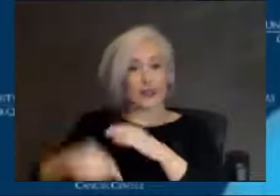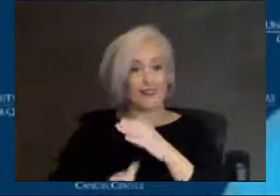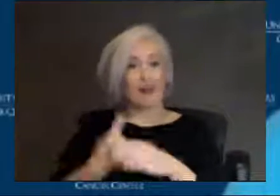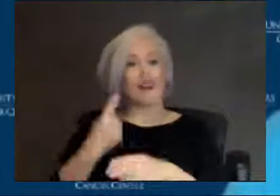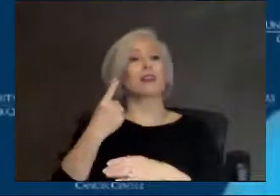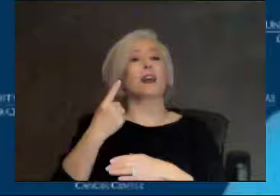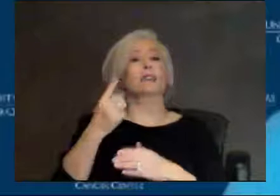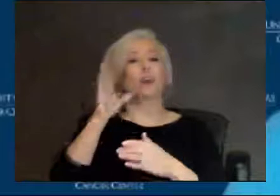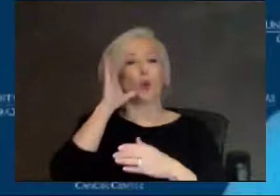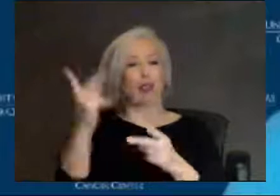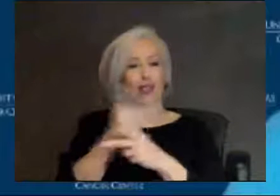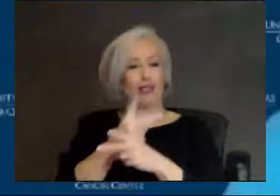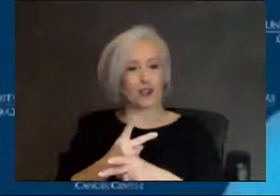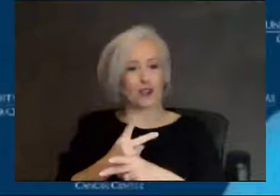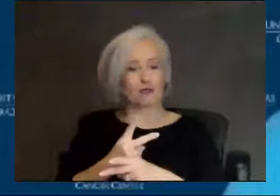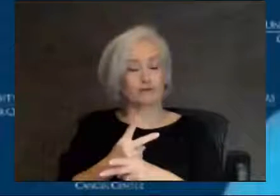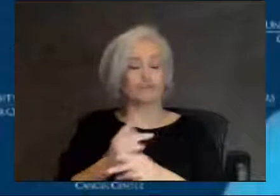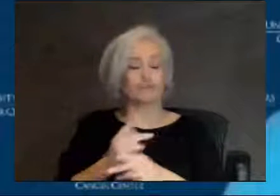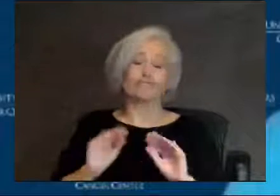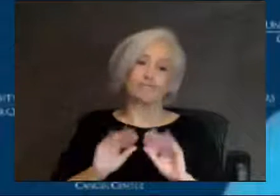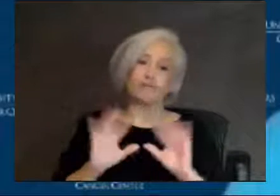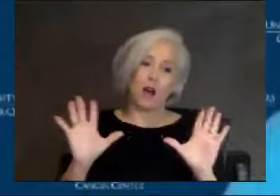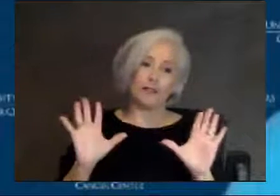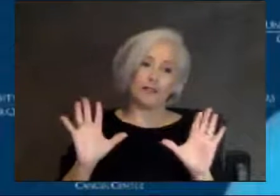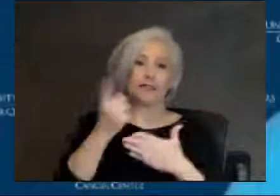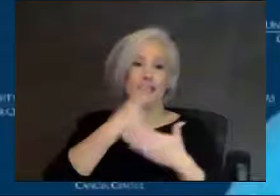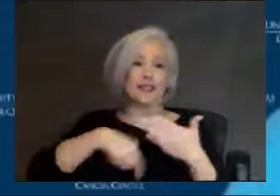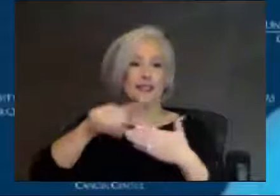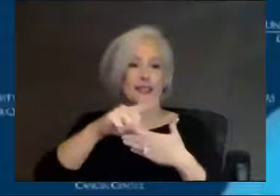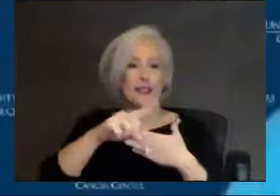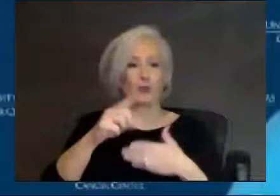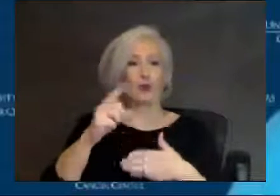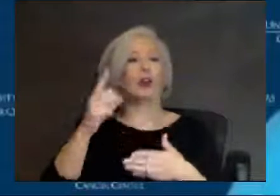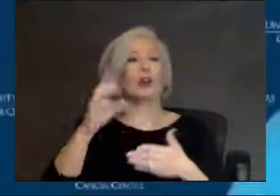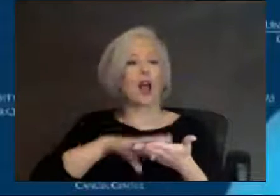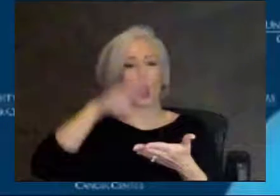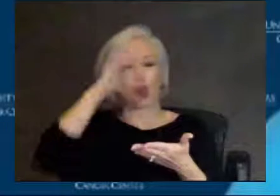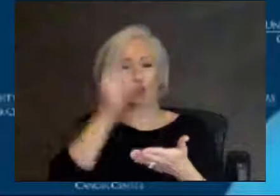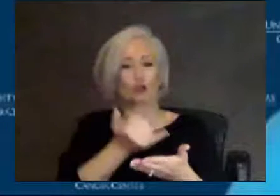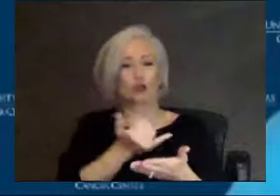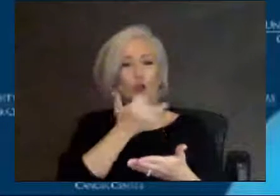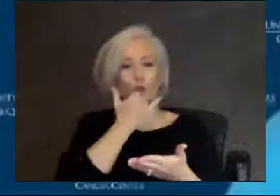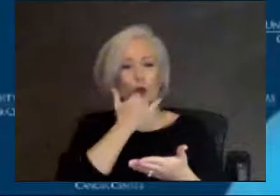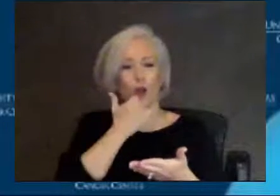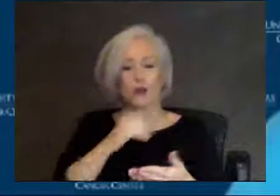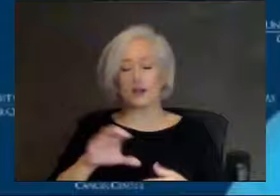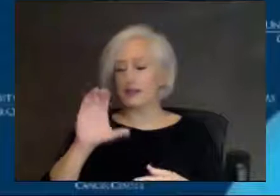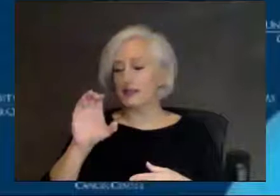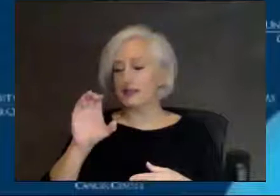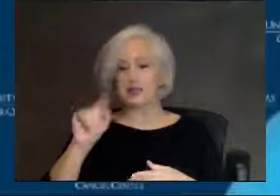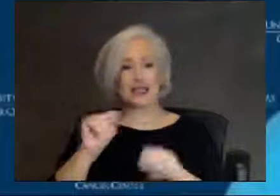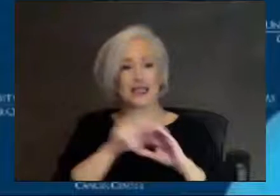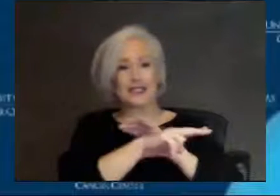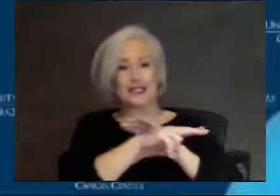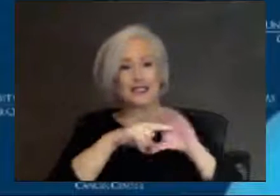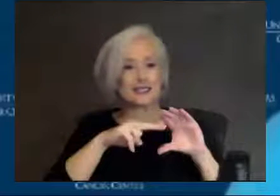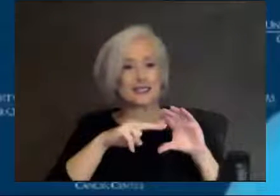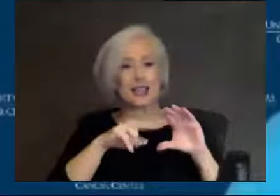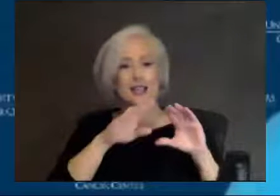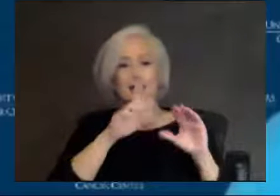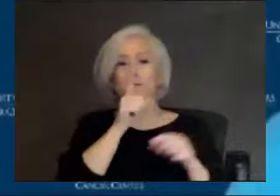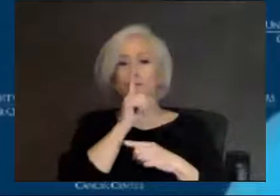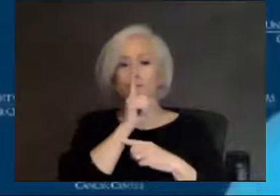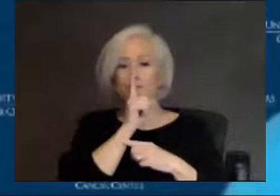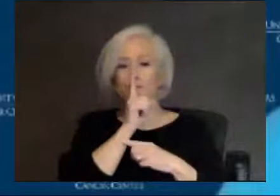obviously next week we found out that that was incorrect. The CT scan did not reveal